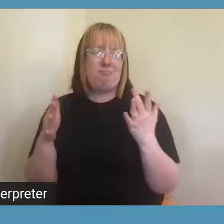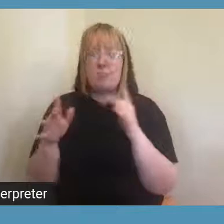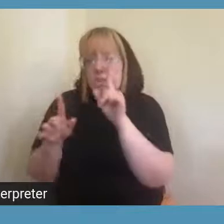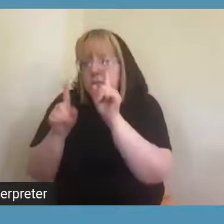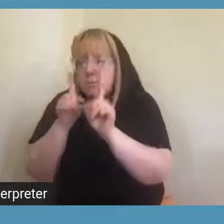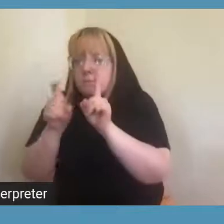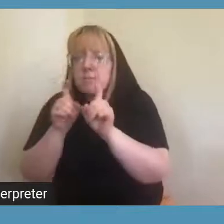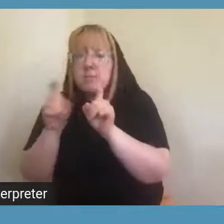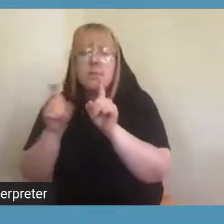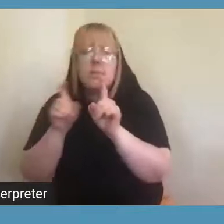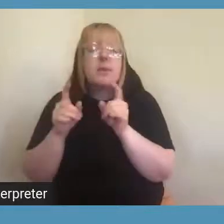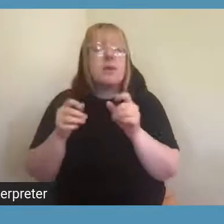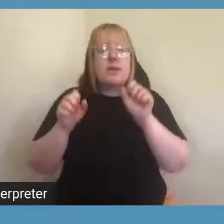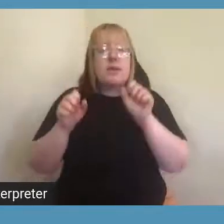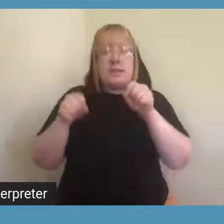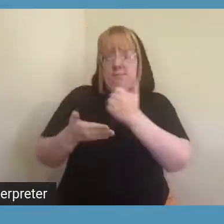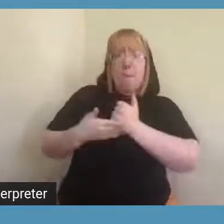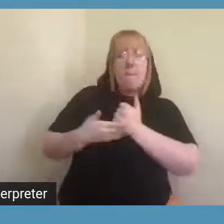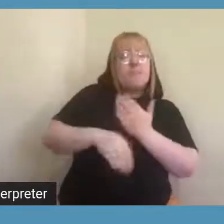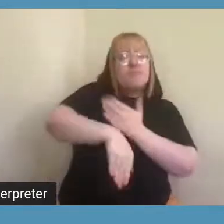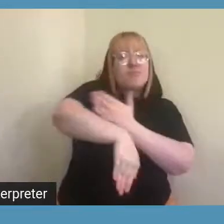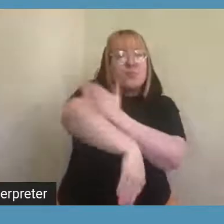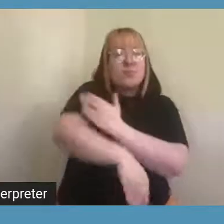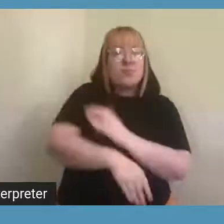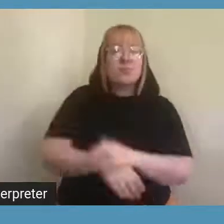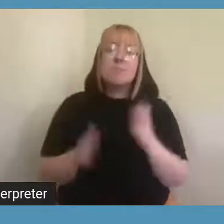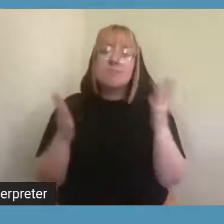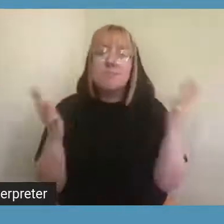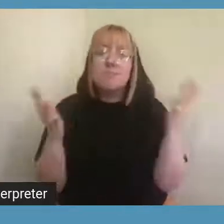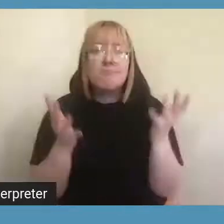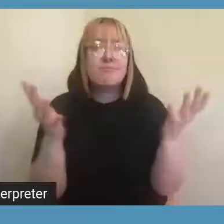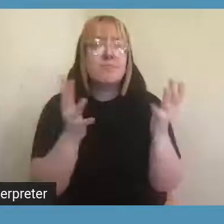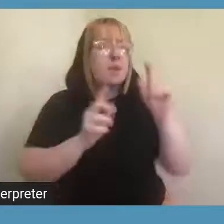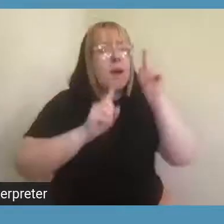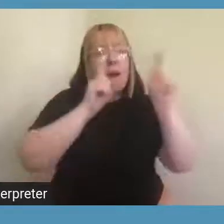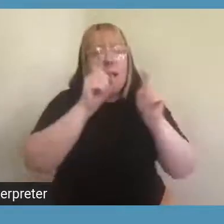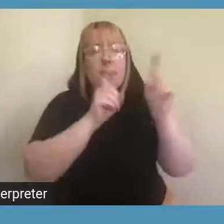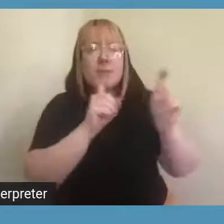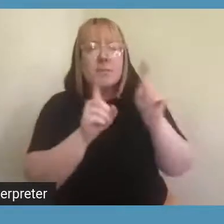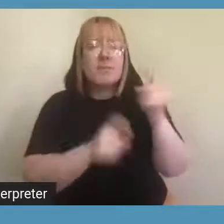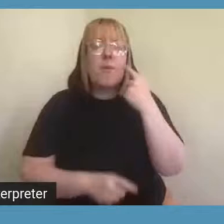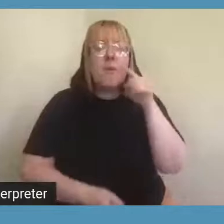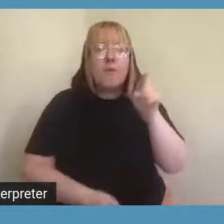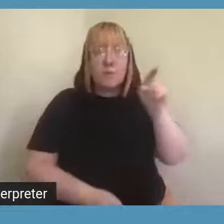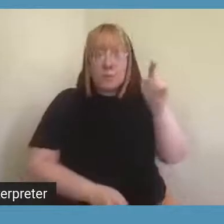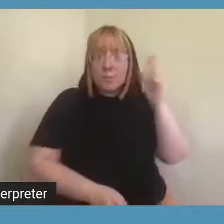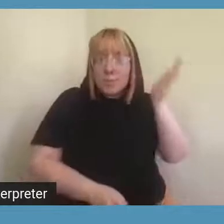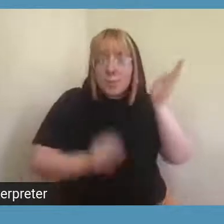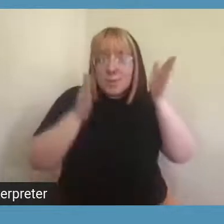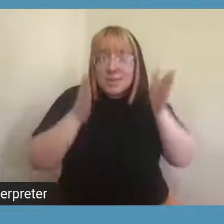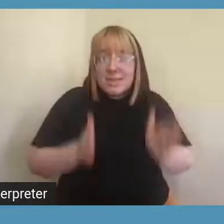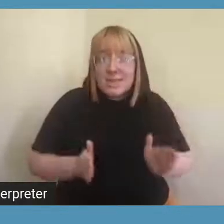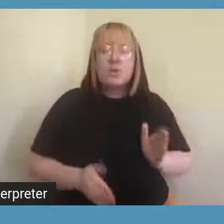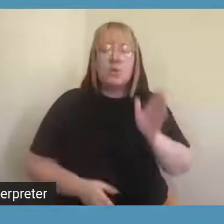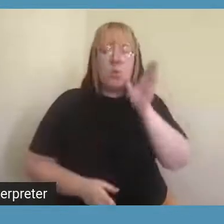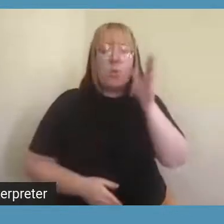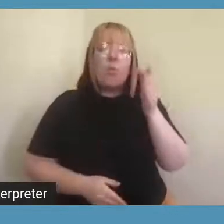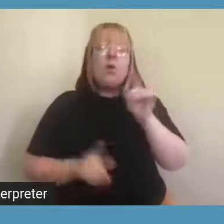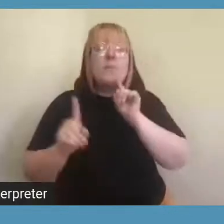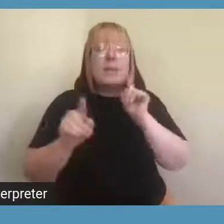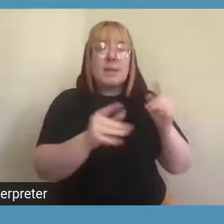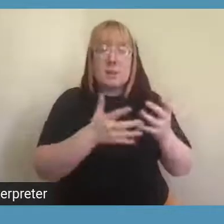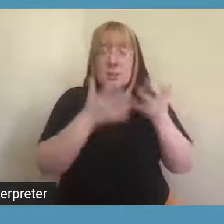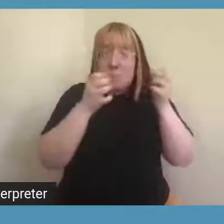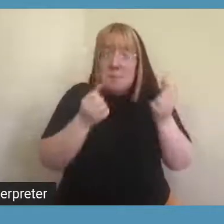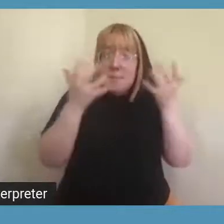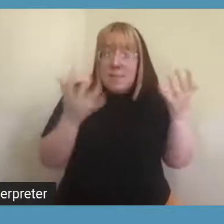work. We encourage you to pose questions to our presenter, which will be addressed at the end of the program after the presentation.